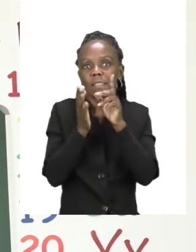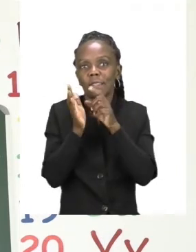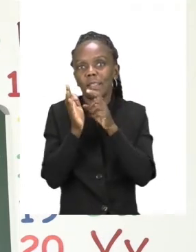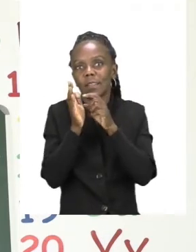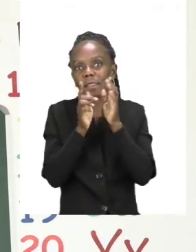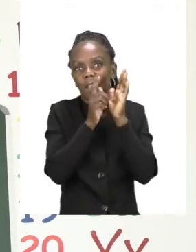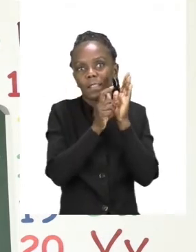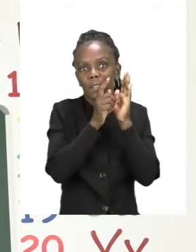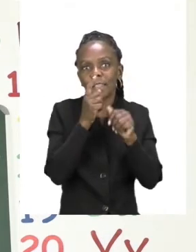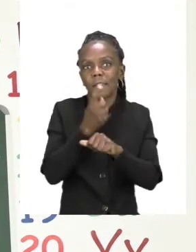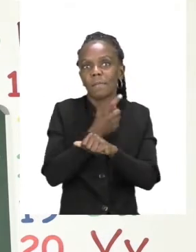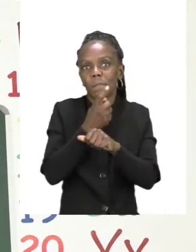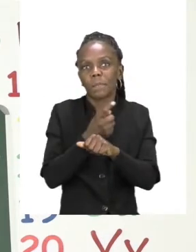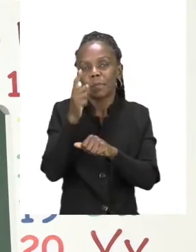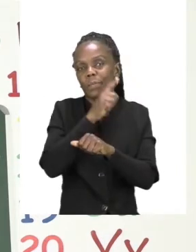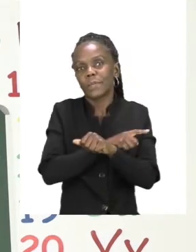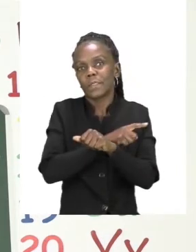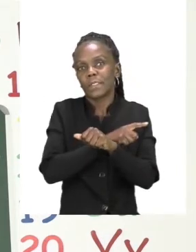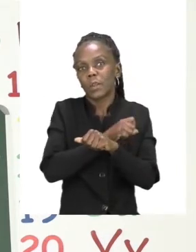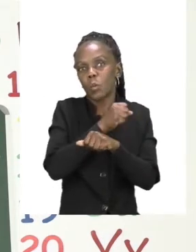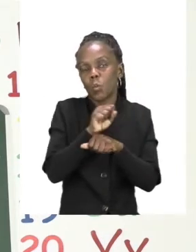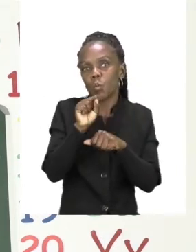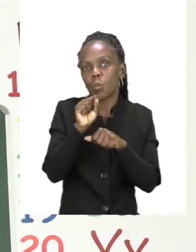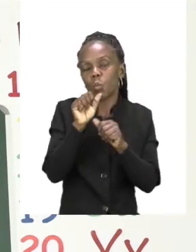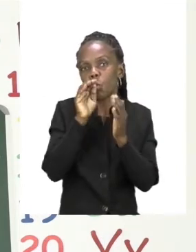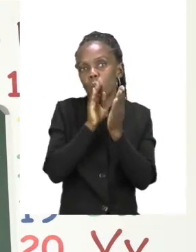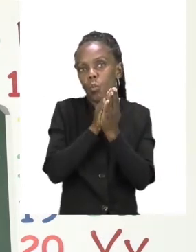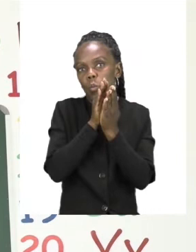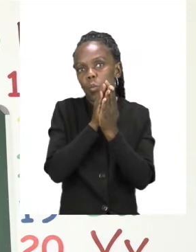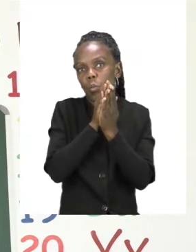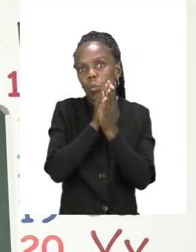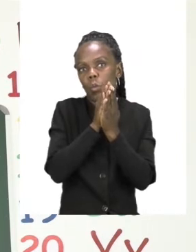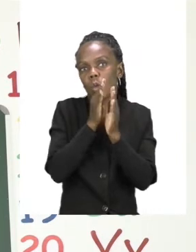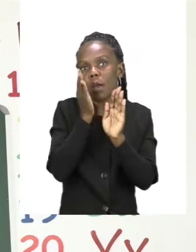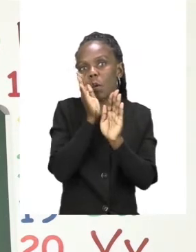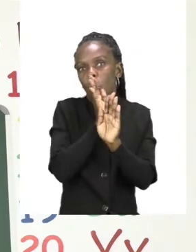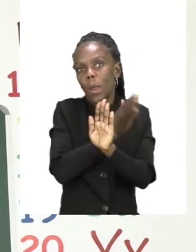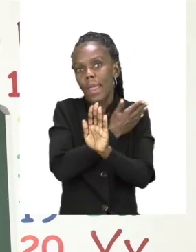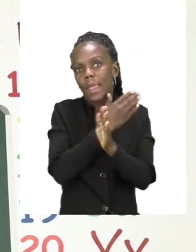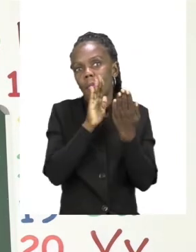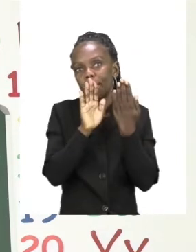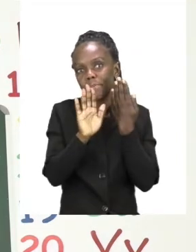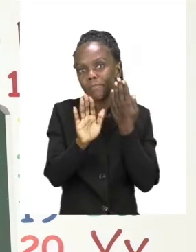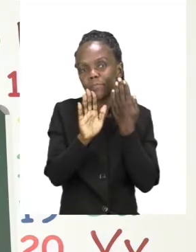Sanitize every day so the germs can stay away.